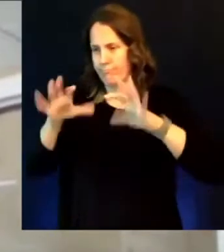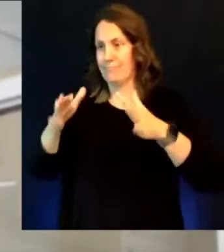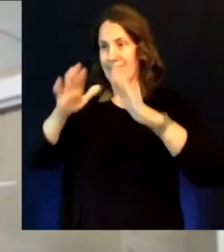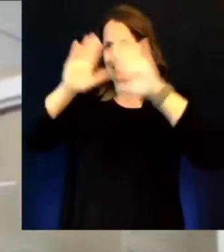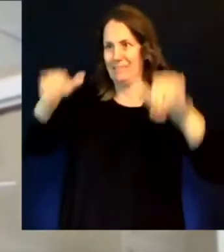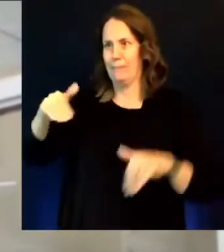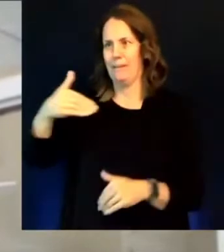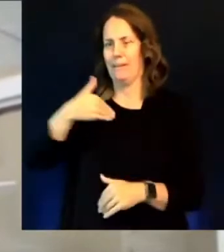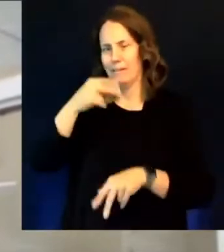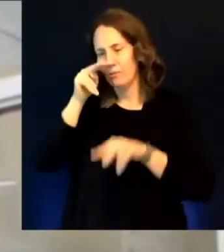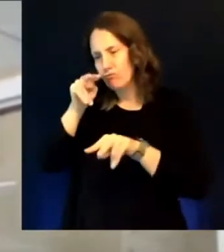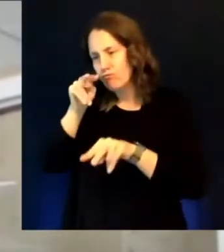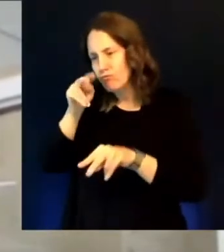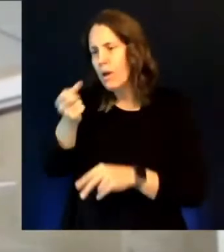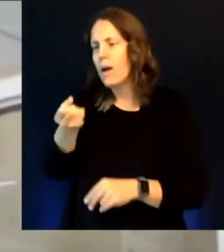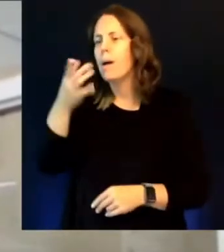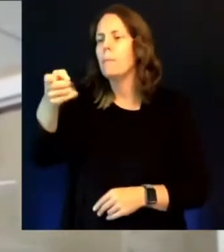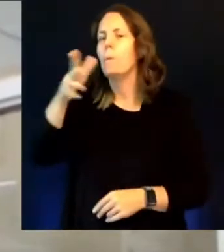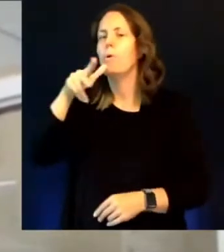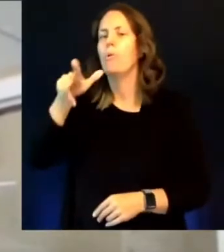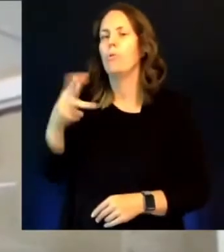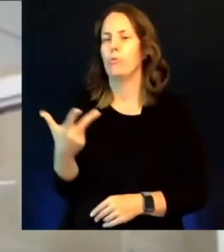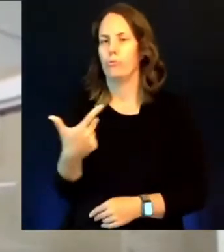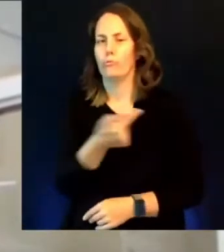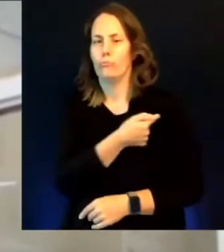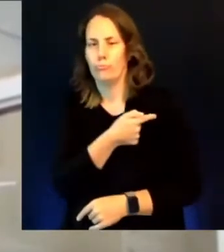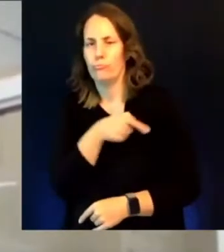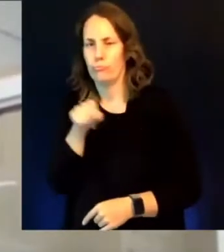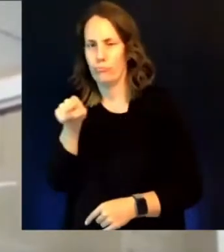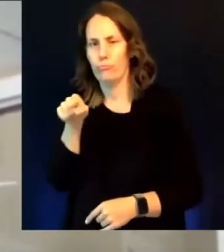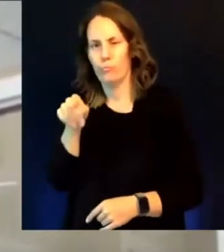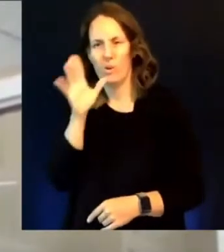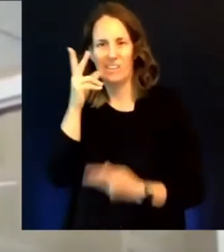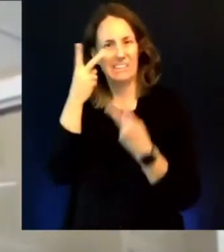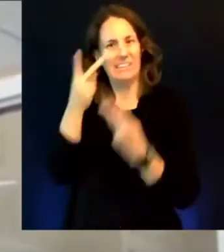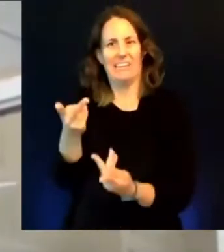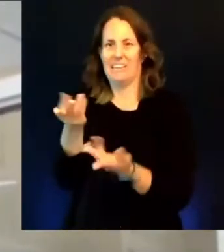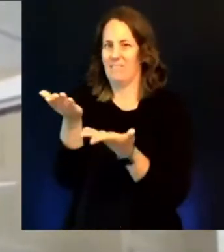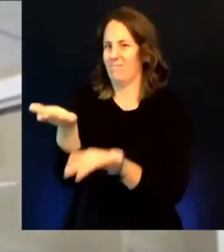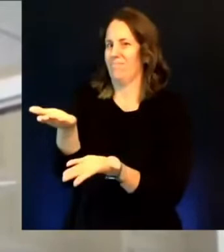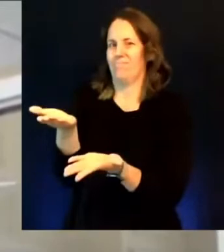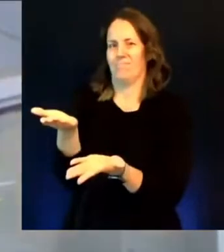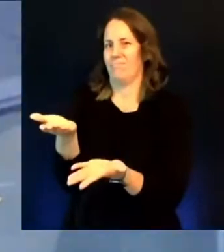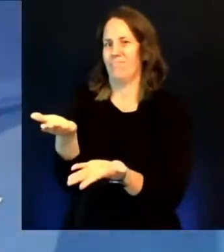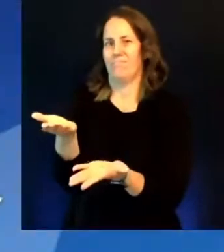able to track how frequently those additional doses are administered.